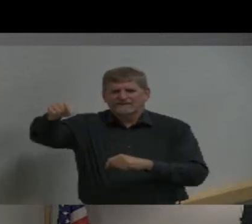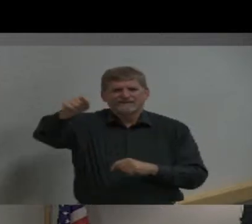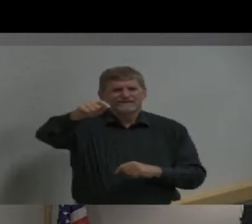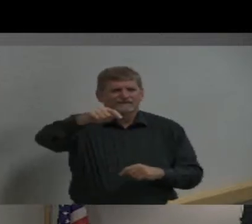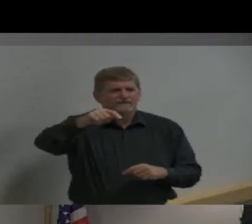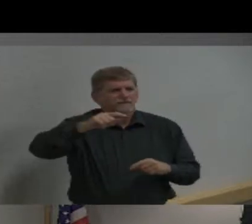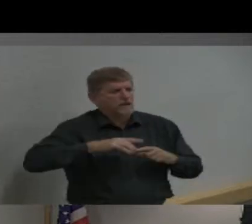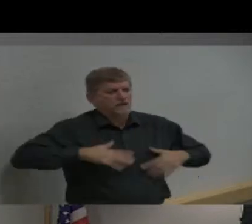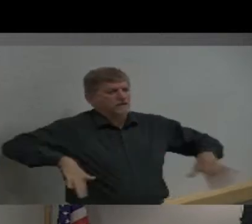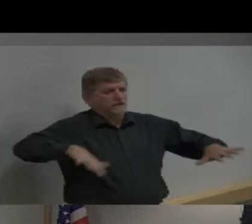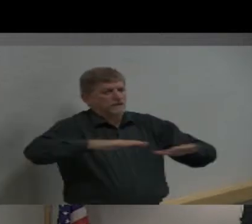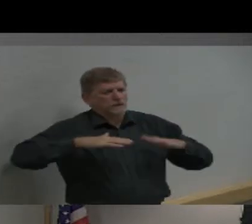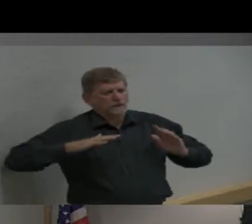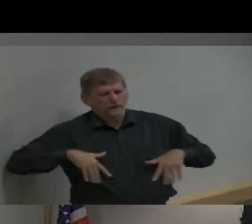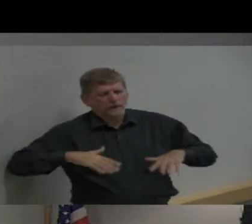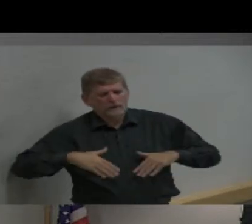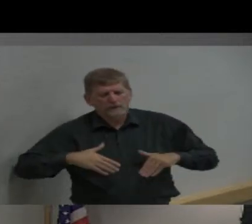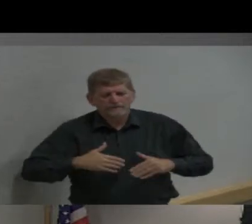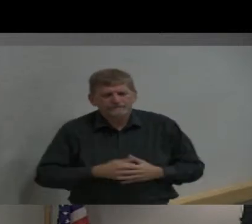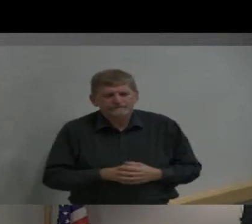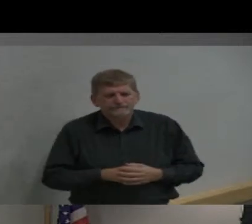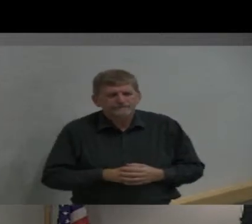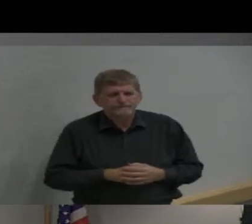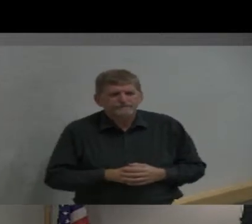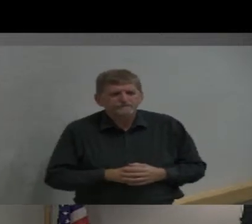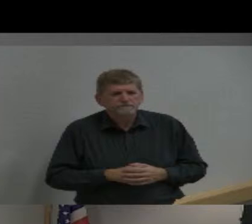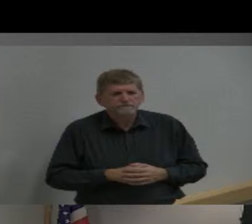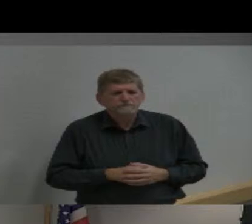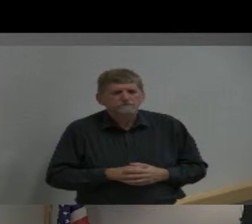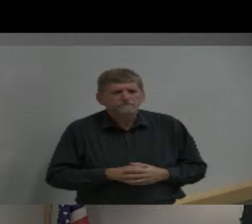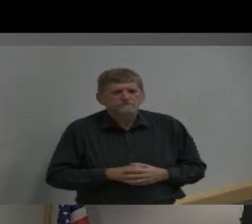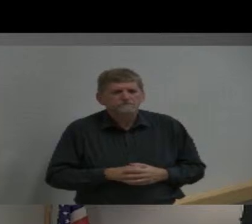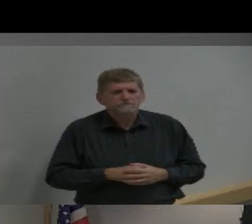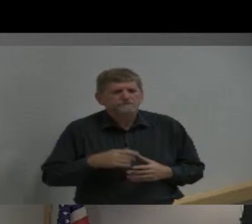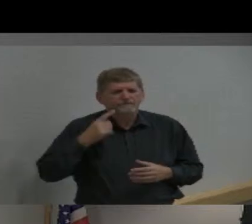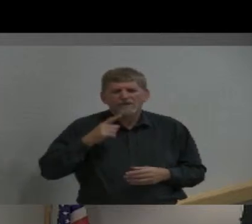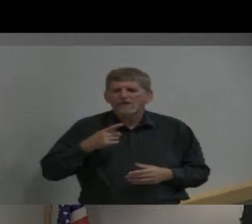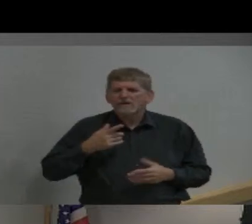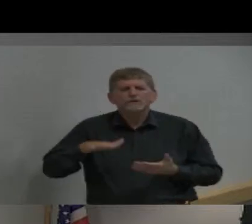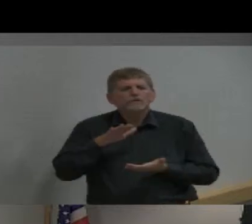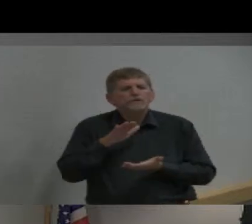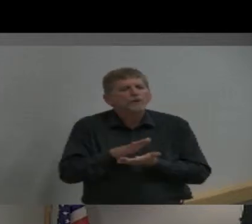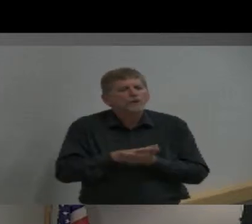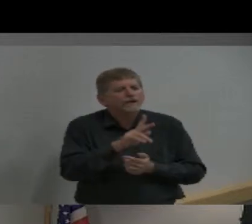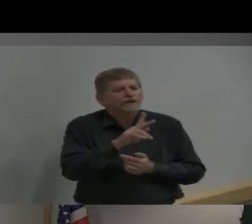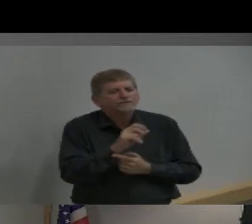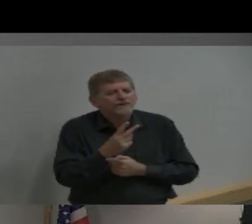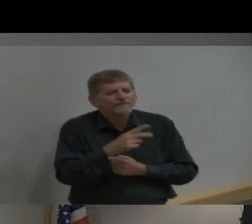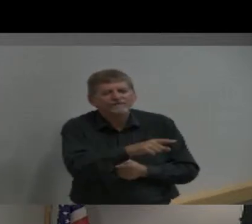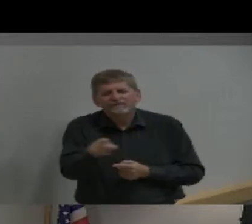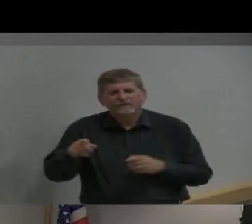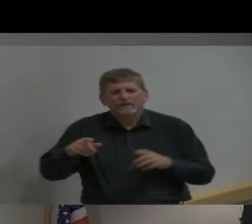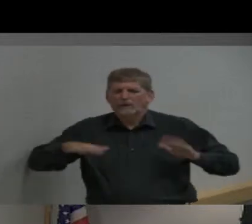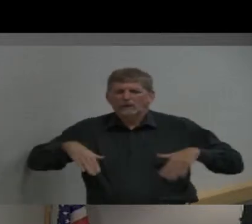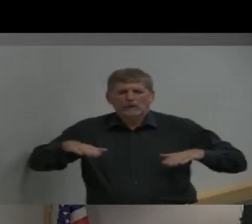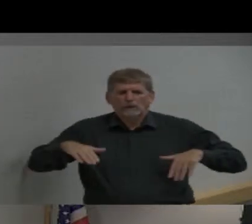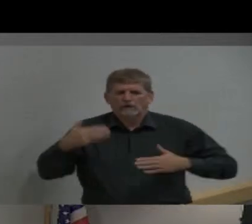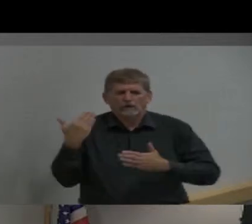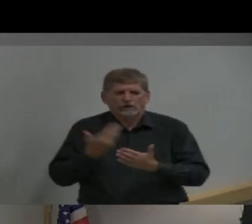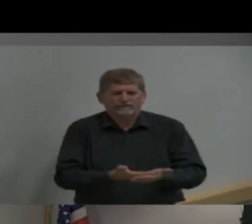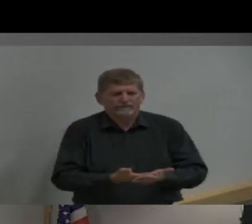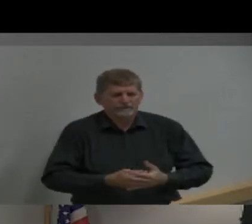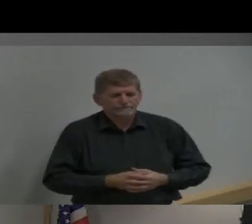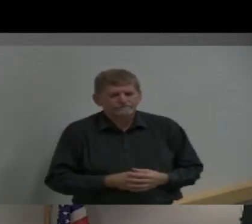but they have not arrived for the local schools. It's just referencing an article in the Journal and Courier on